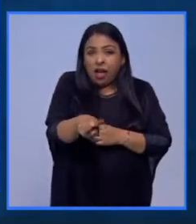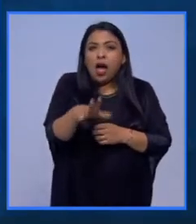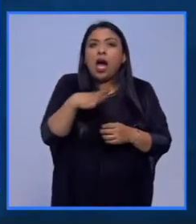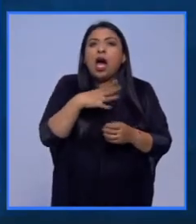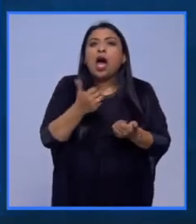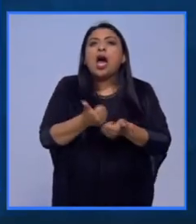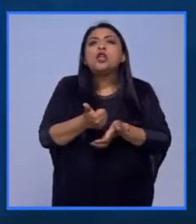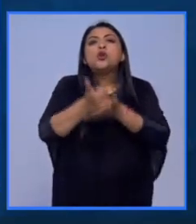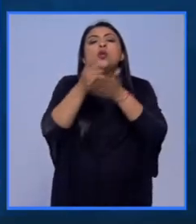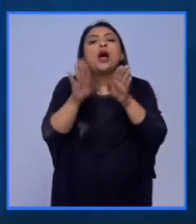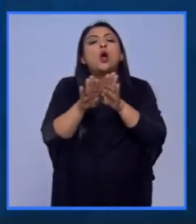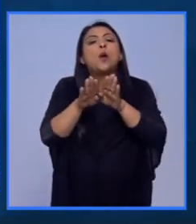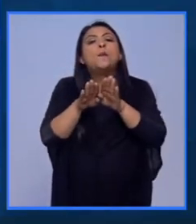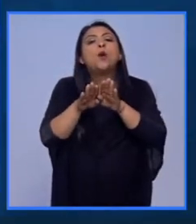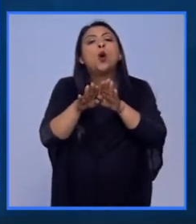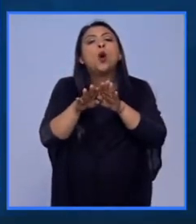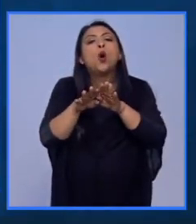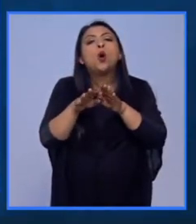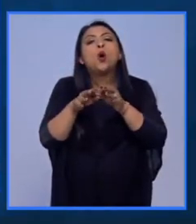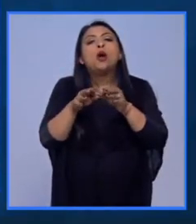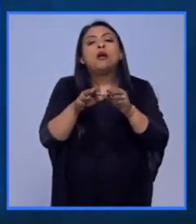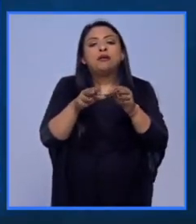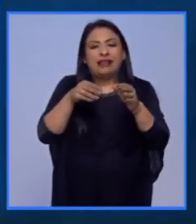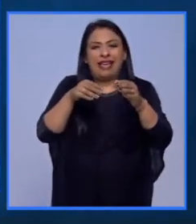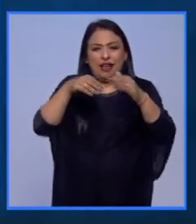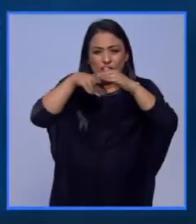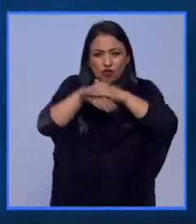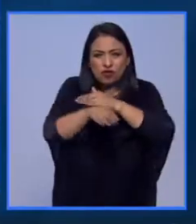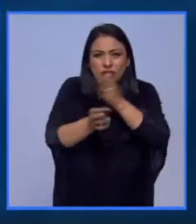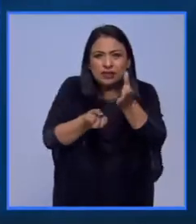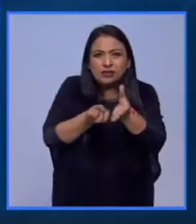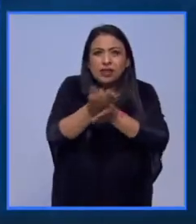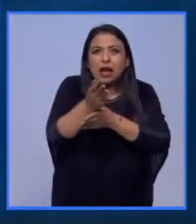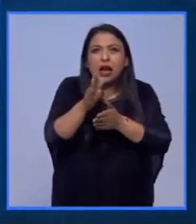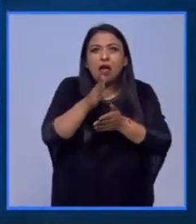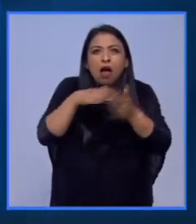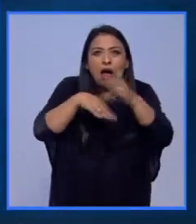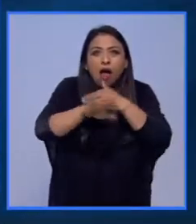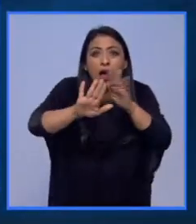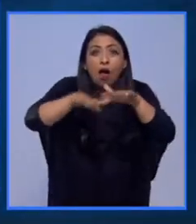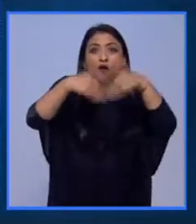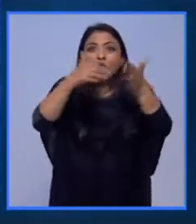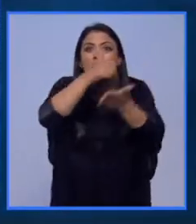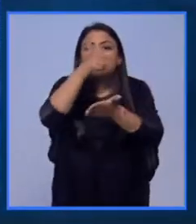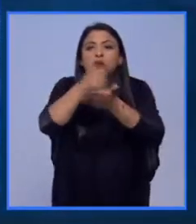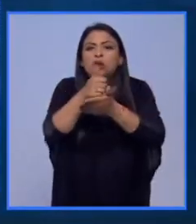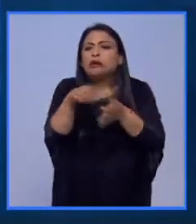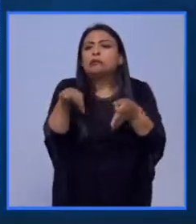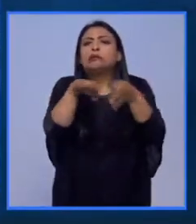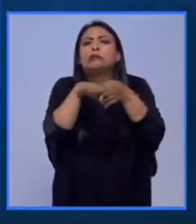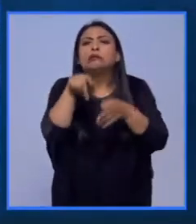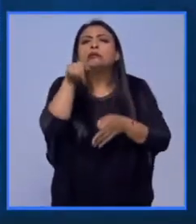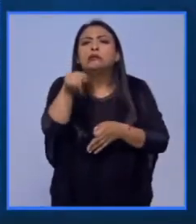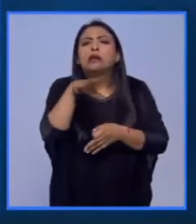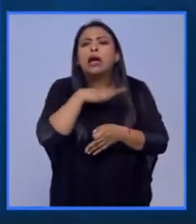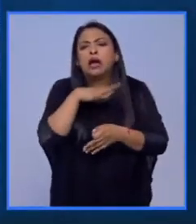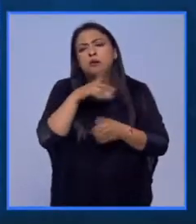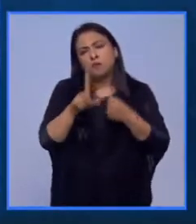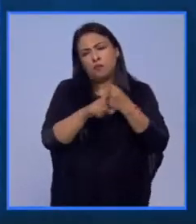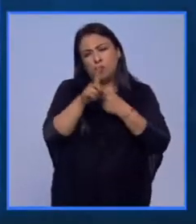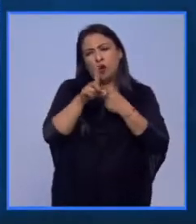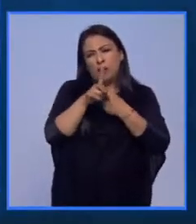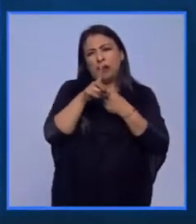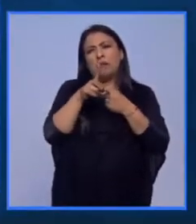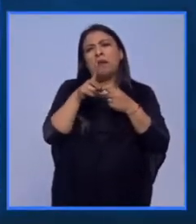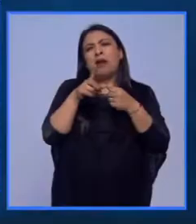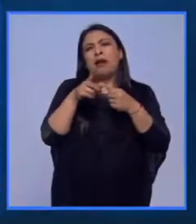a city, that you just come out of a hole and you can create your city immediately there. And the problem with railways or highways